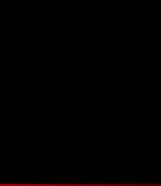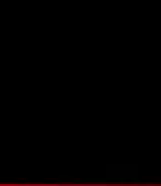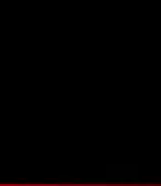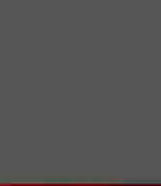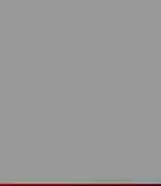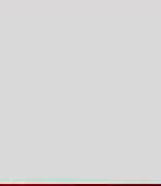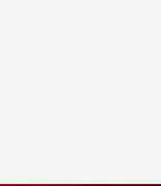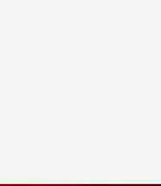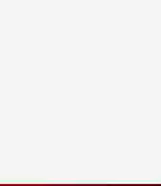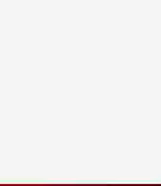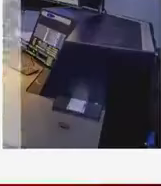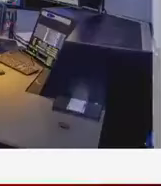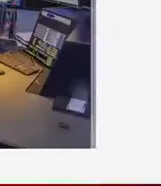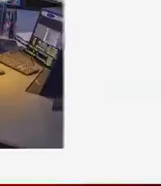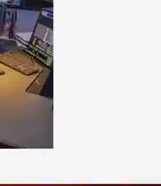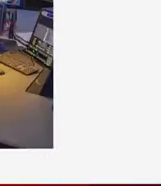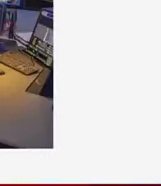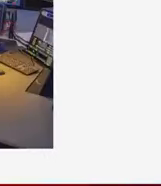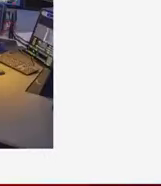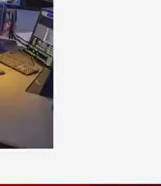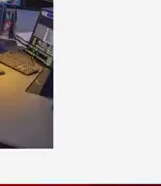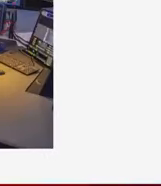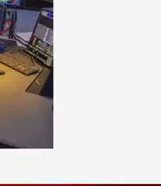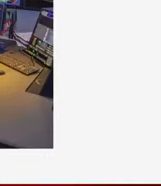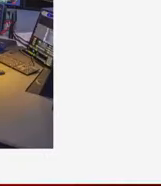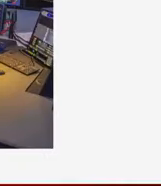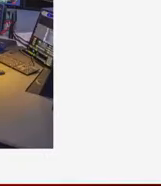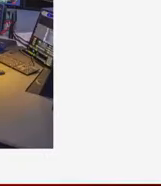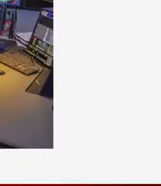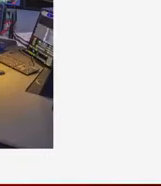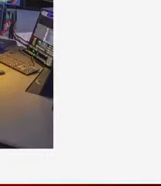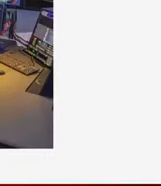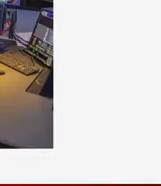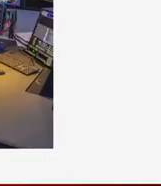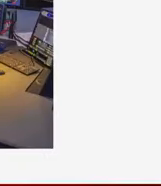We now return to our previously